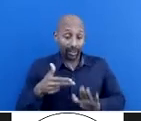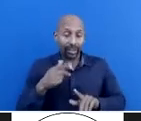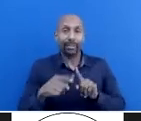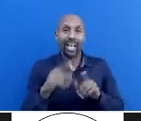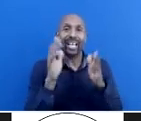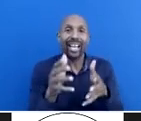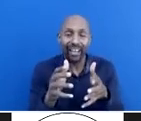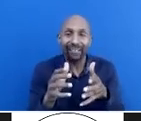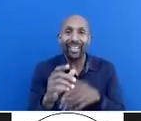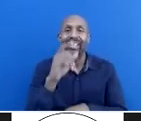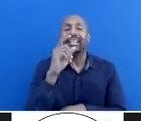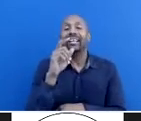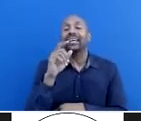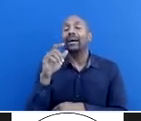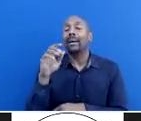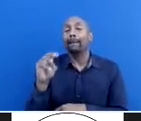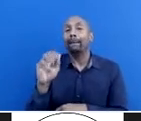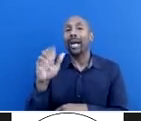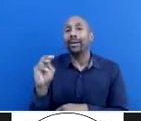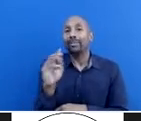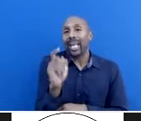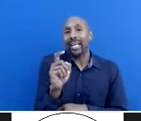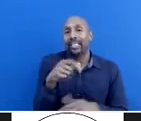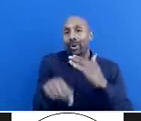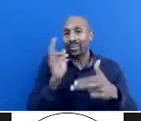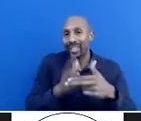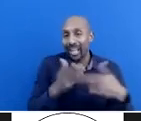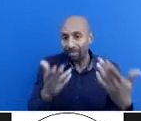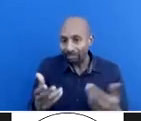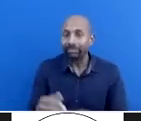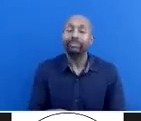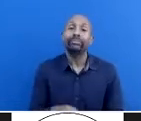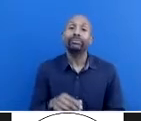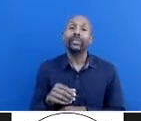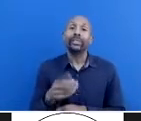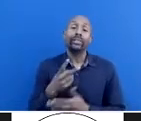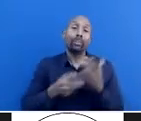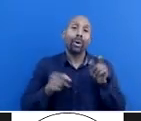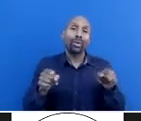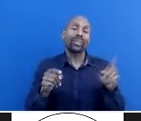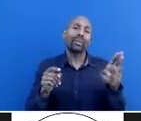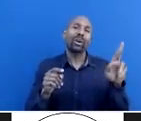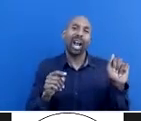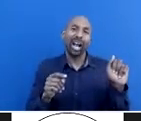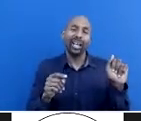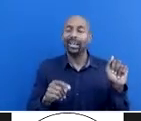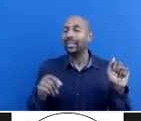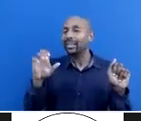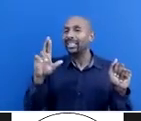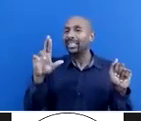his legacies that is tying together Baraka and Cyrus, and we'll come back to that